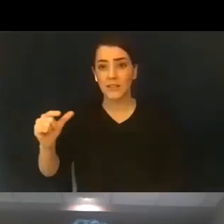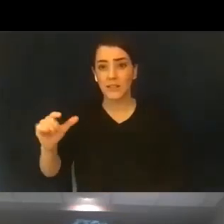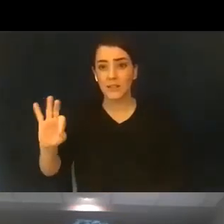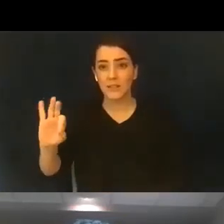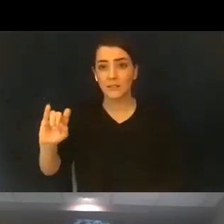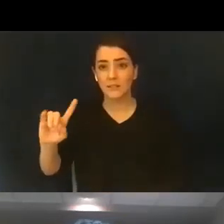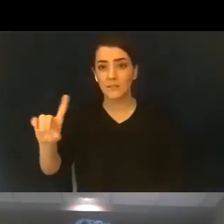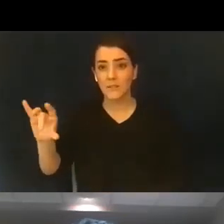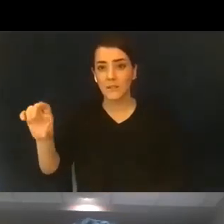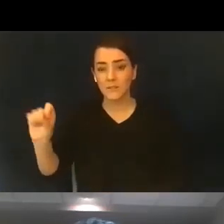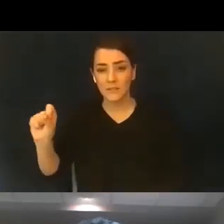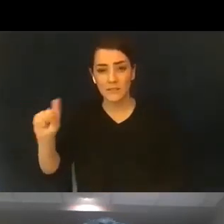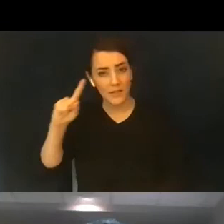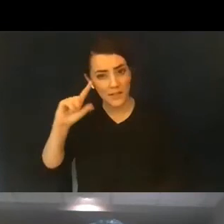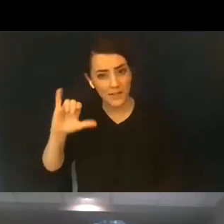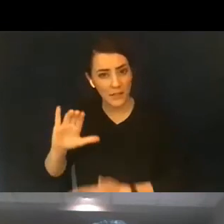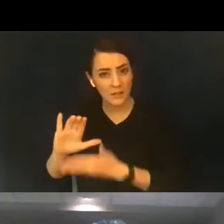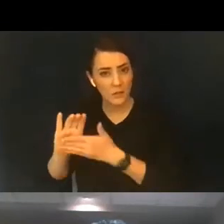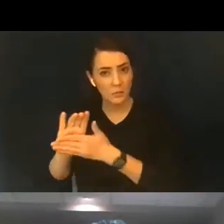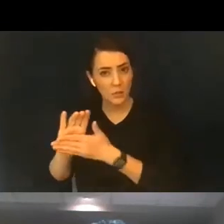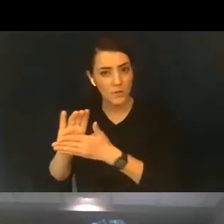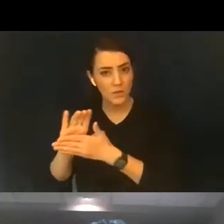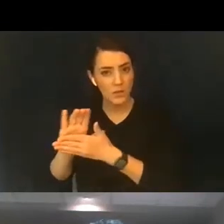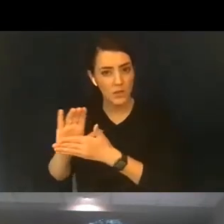documentary. I believe they have that in book form and